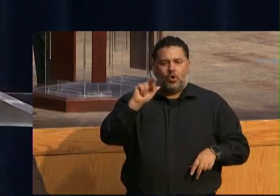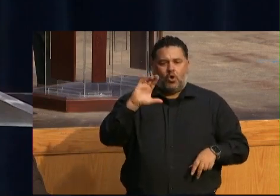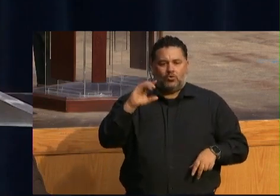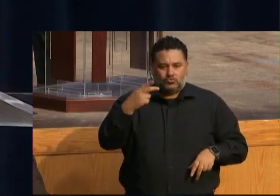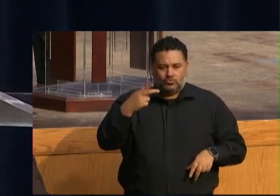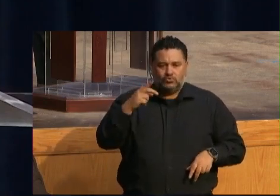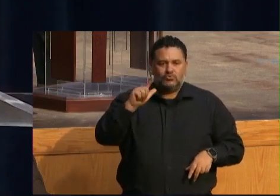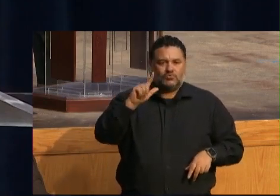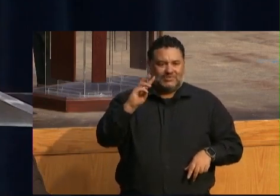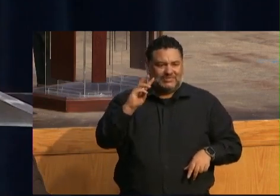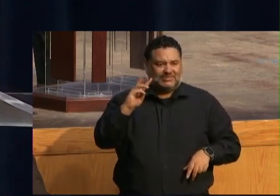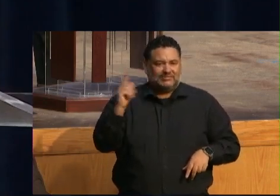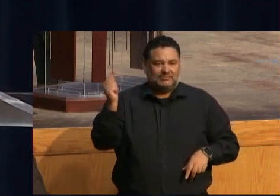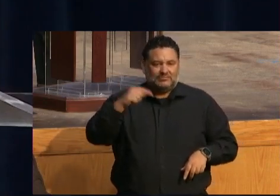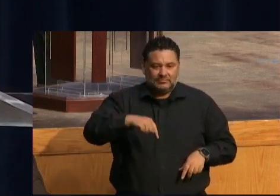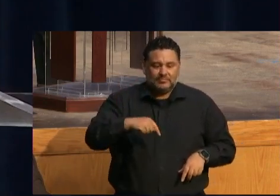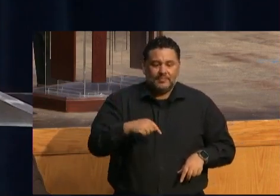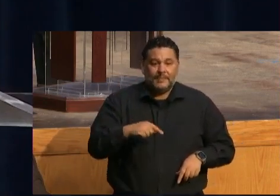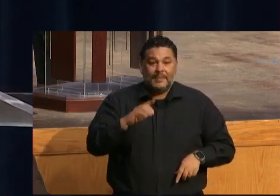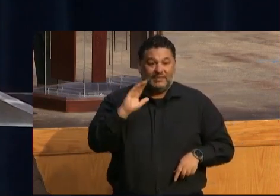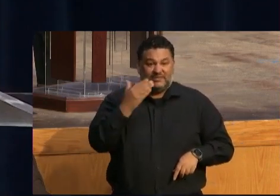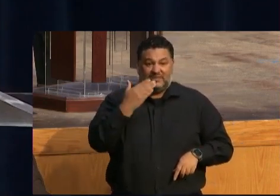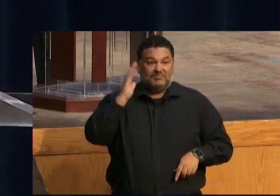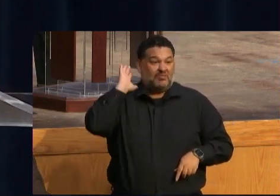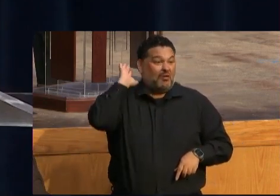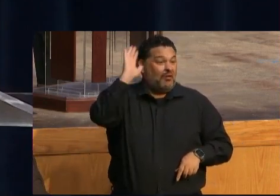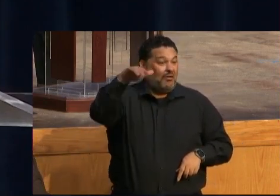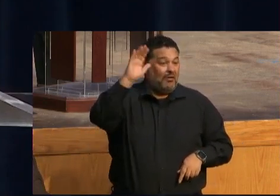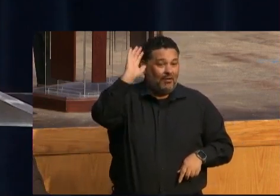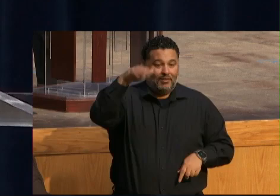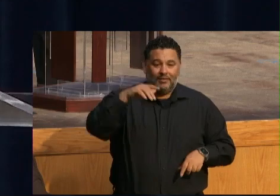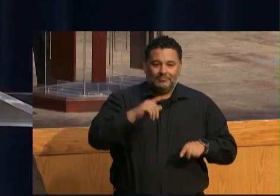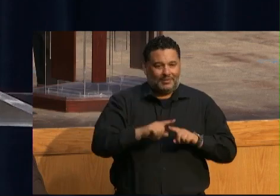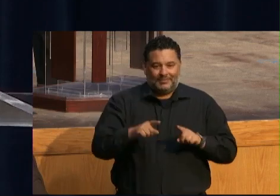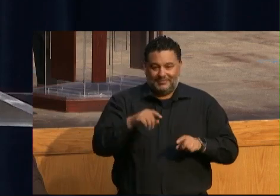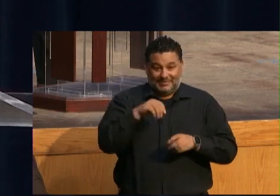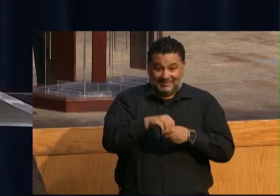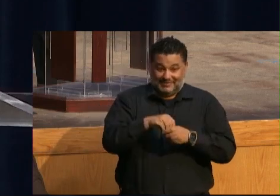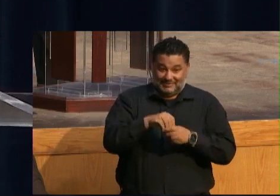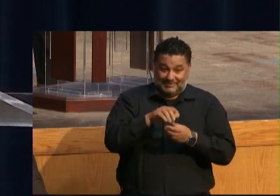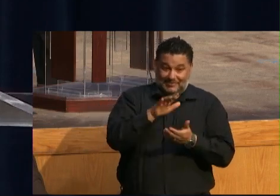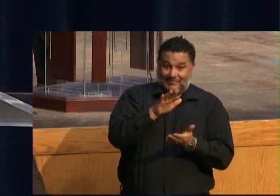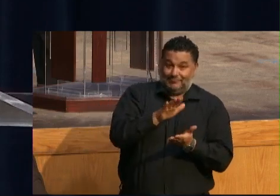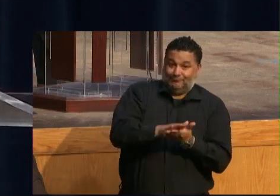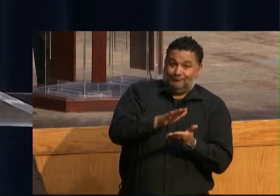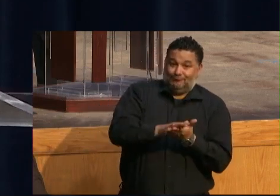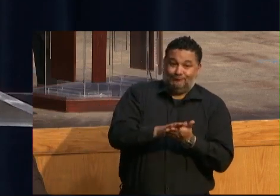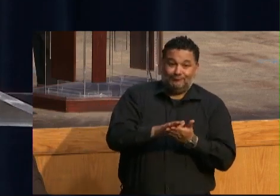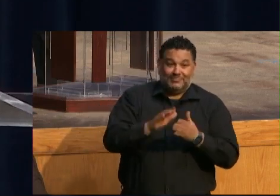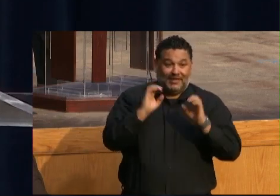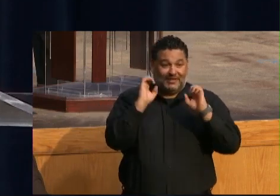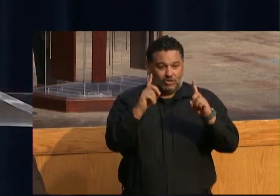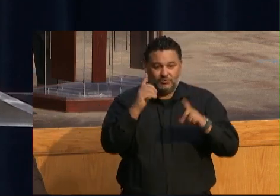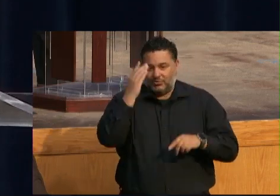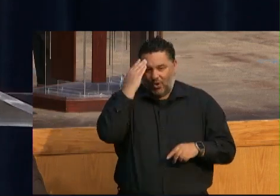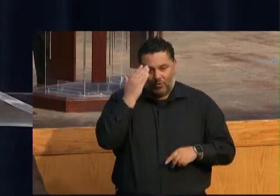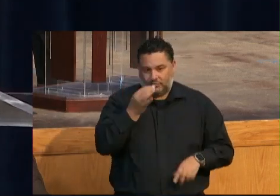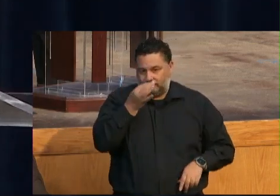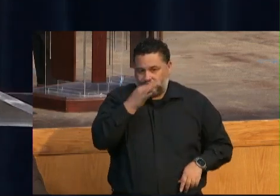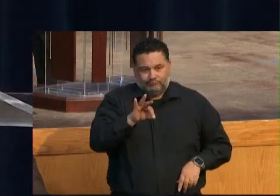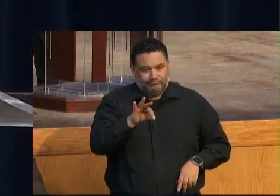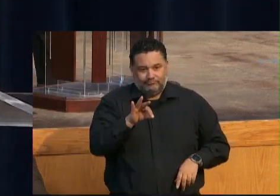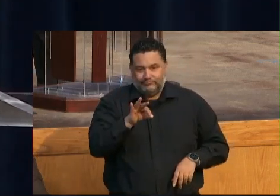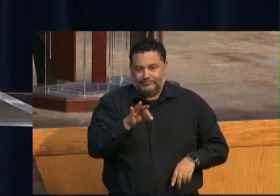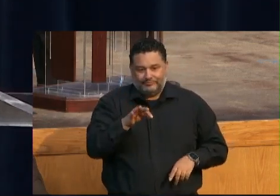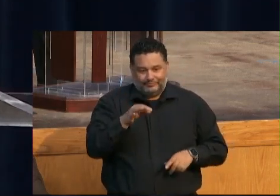26th. So it seems like a long way off, but I mean, in academia, we know that's right around the corner. So when